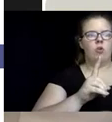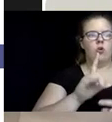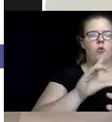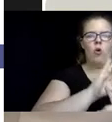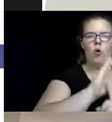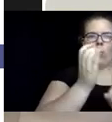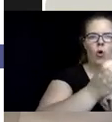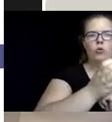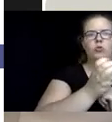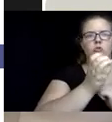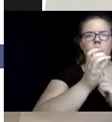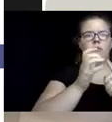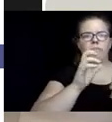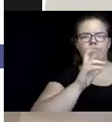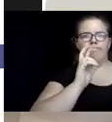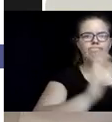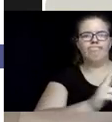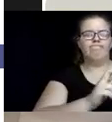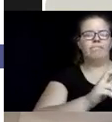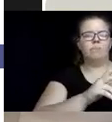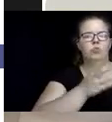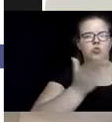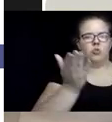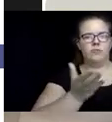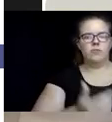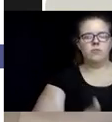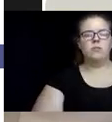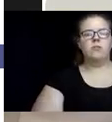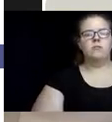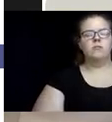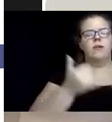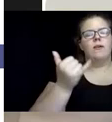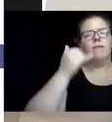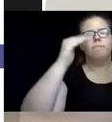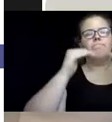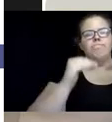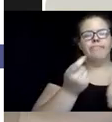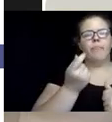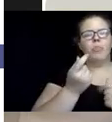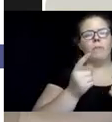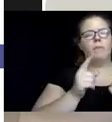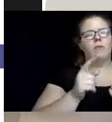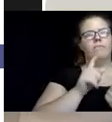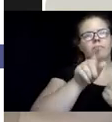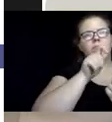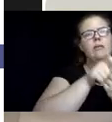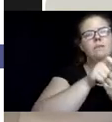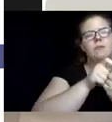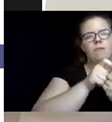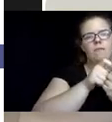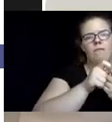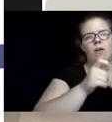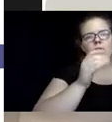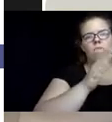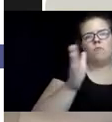responsive services. I'm going to move on now a little bit to a specific framework that was